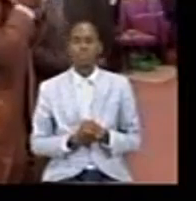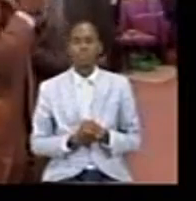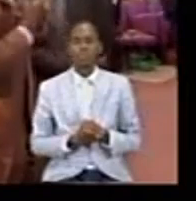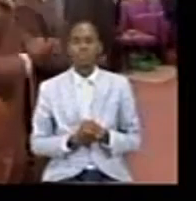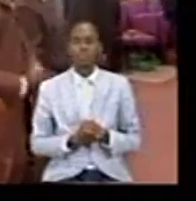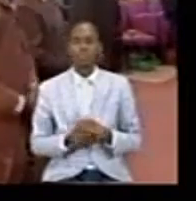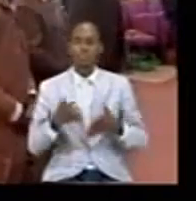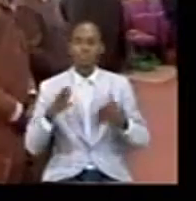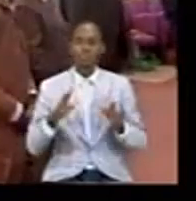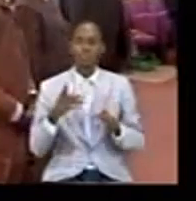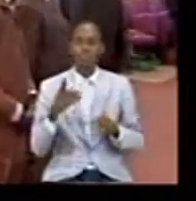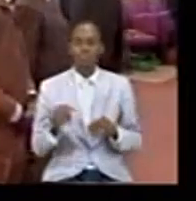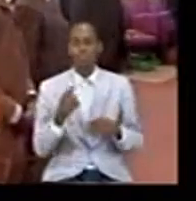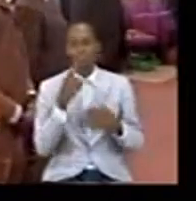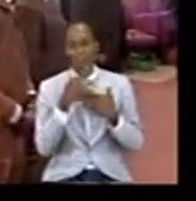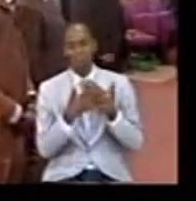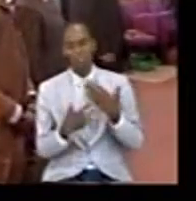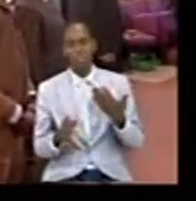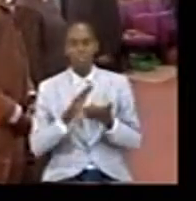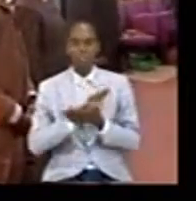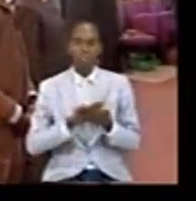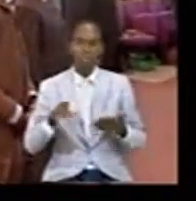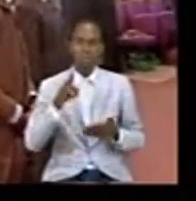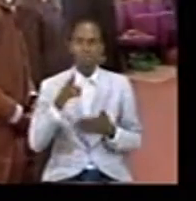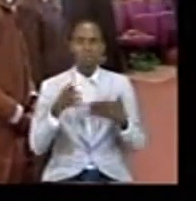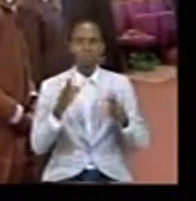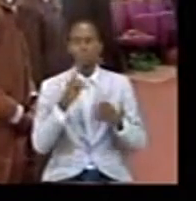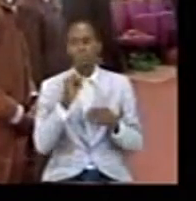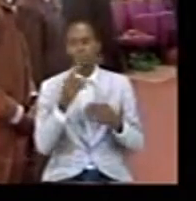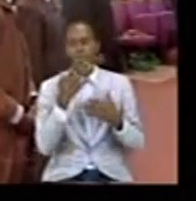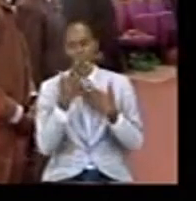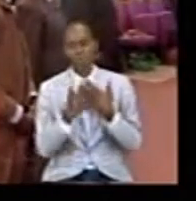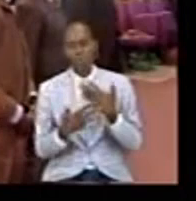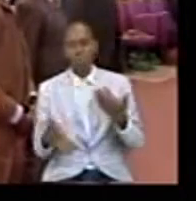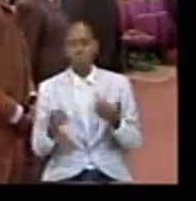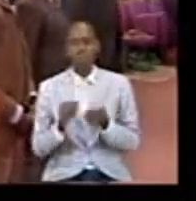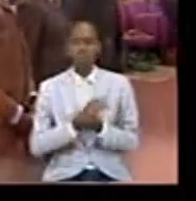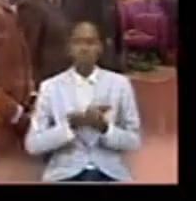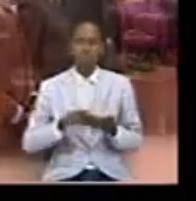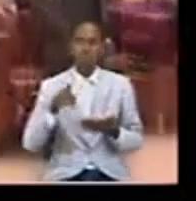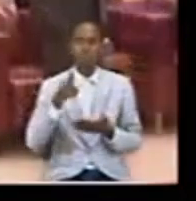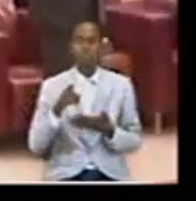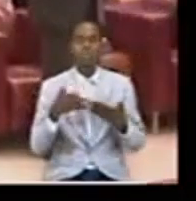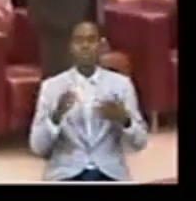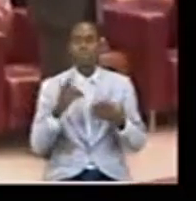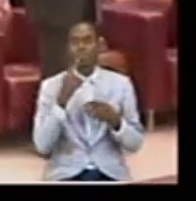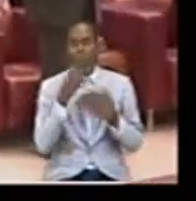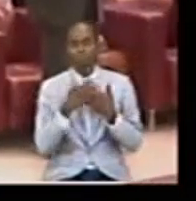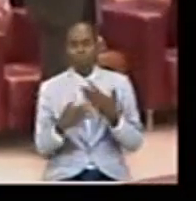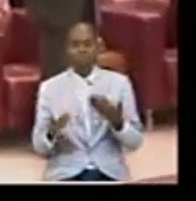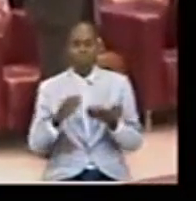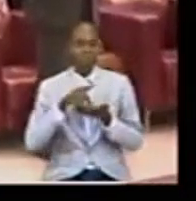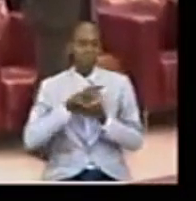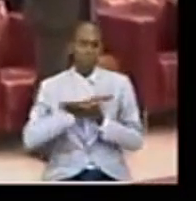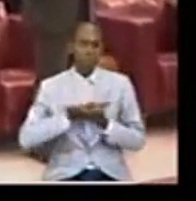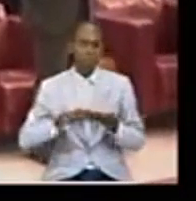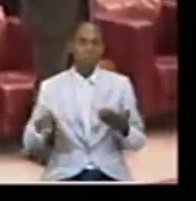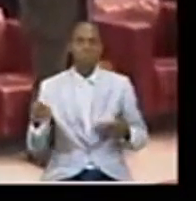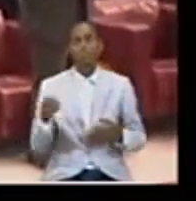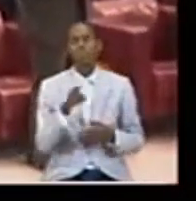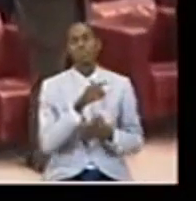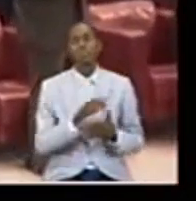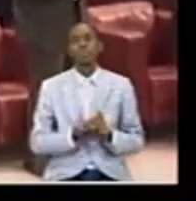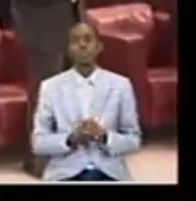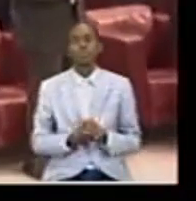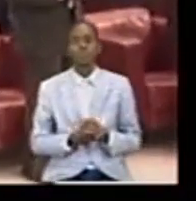Let the blood cleanse you. Let the blood wash you. Let the blood purge you. Let the blood purify you.